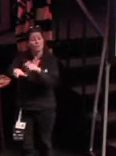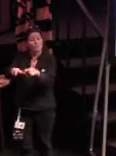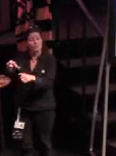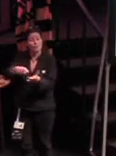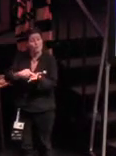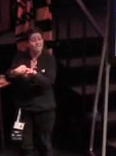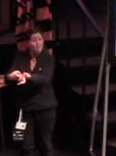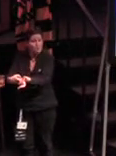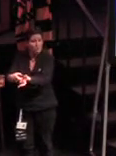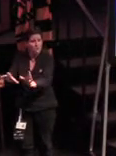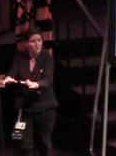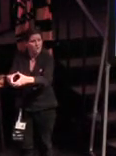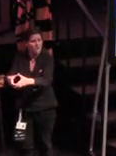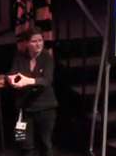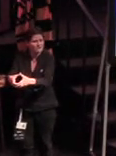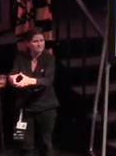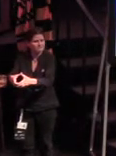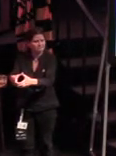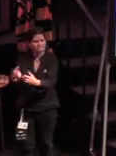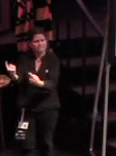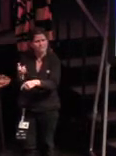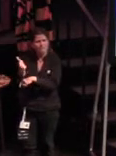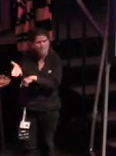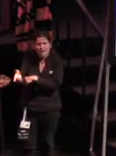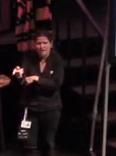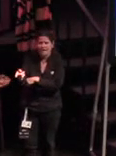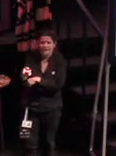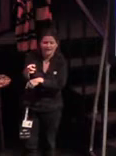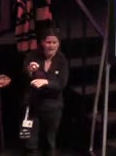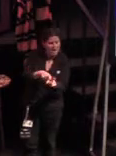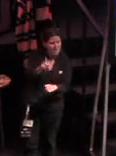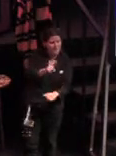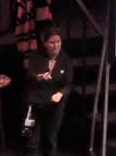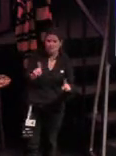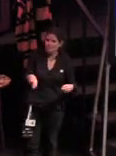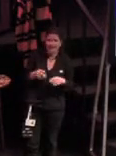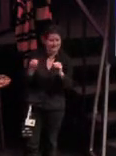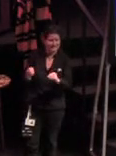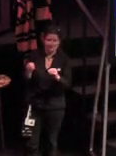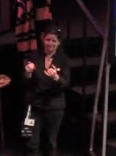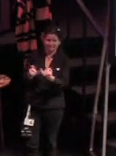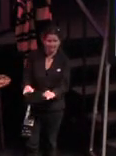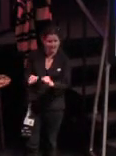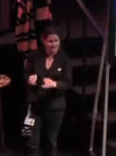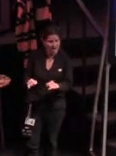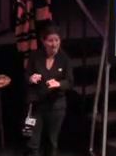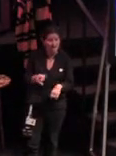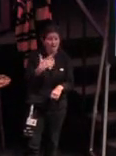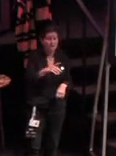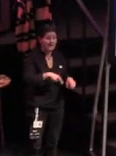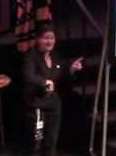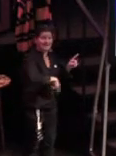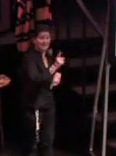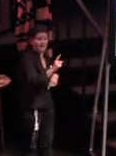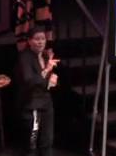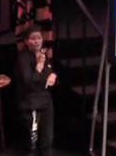send young people who are unteachable. I, up until that point, had been kicked out of 2